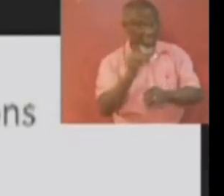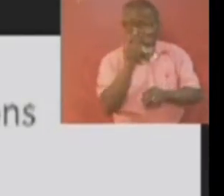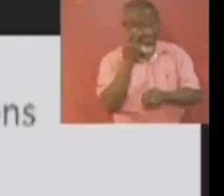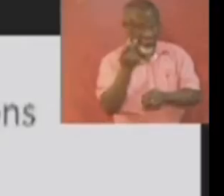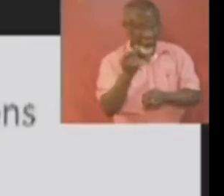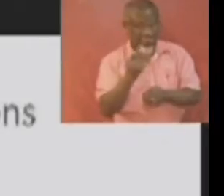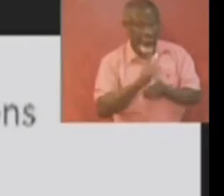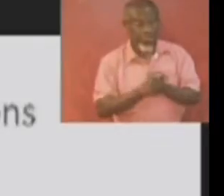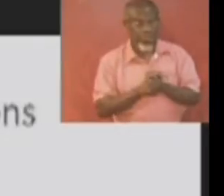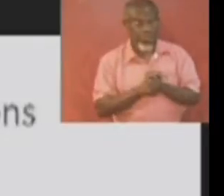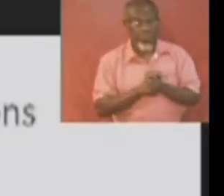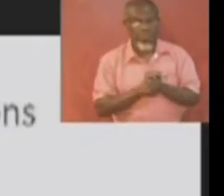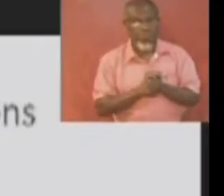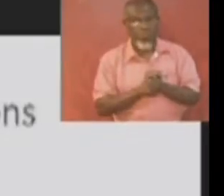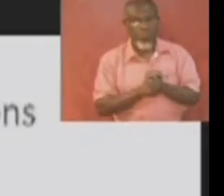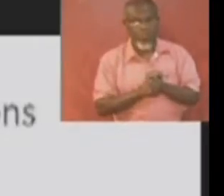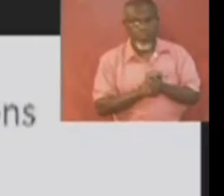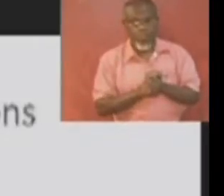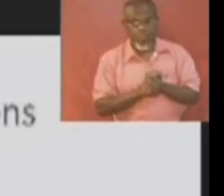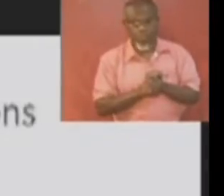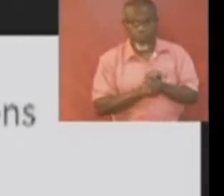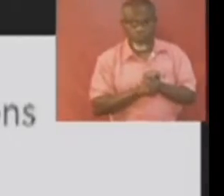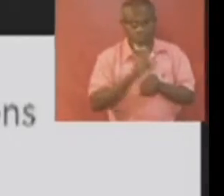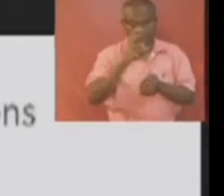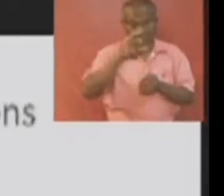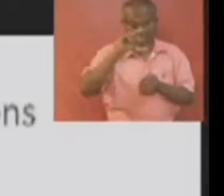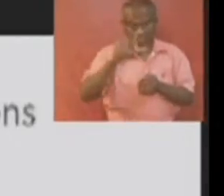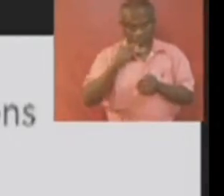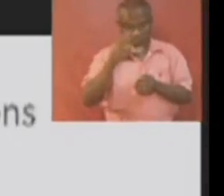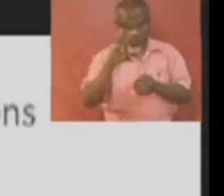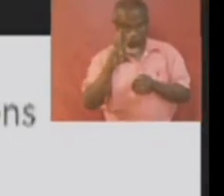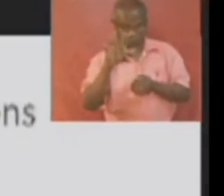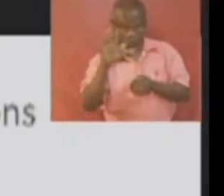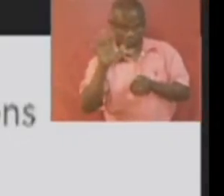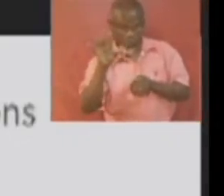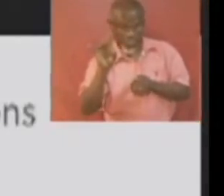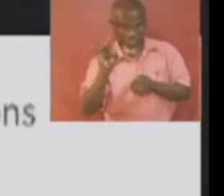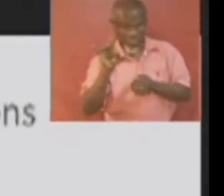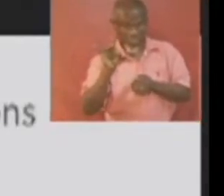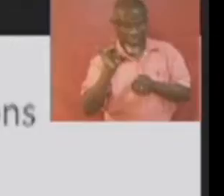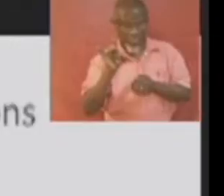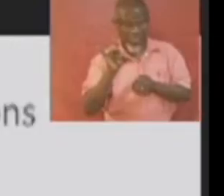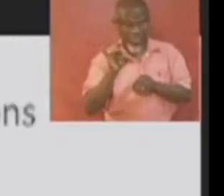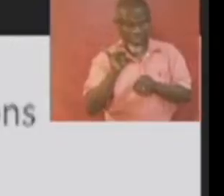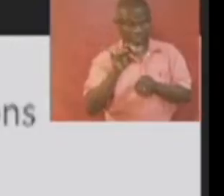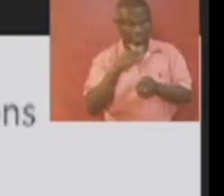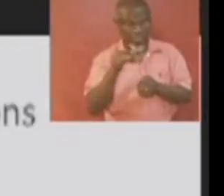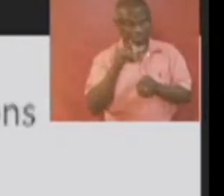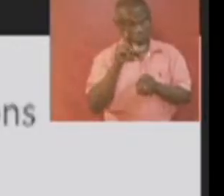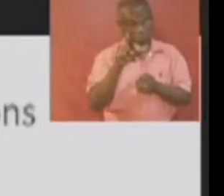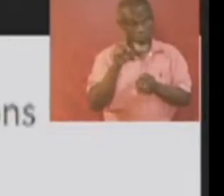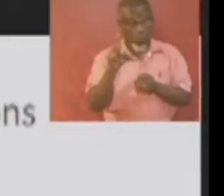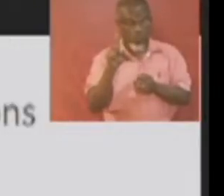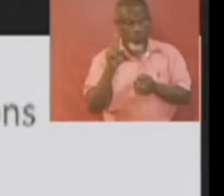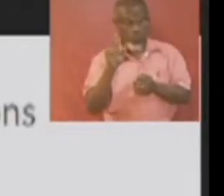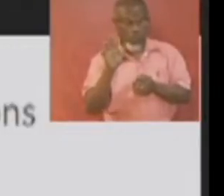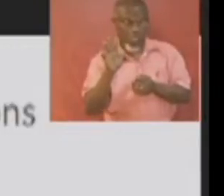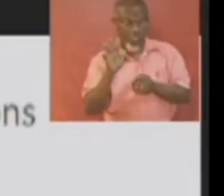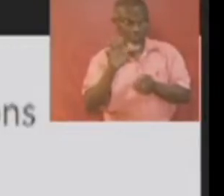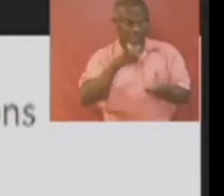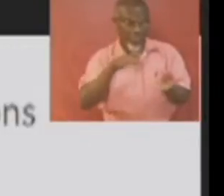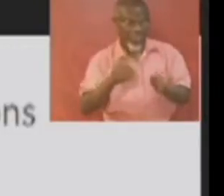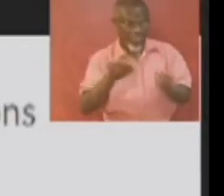and Tobago, there were 6,488 confirmed cases and 115 deaths, and that gives